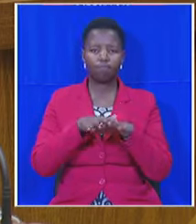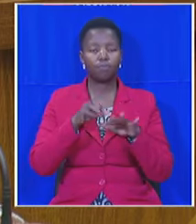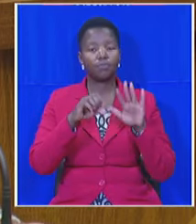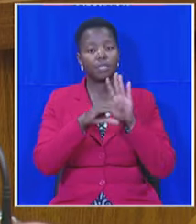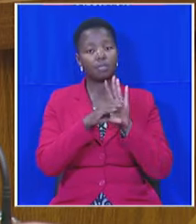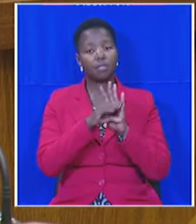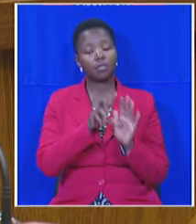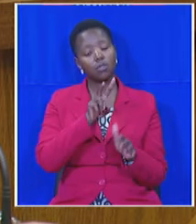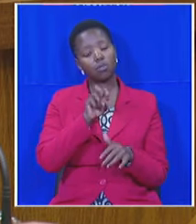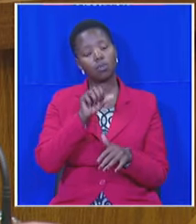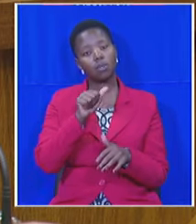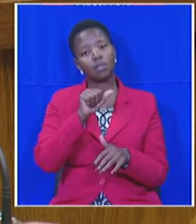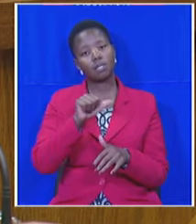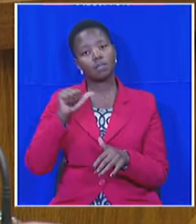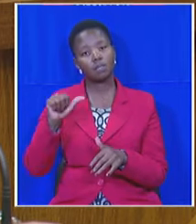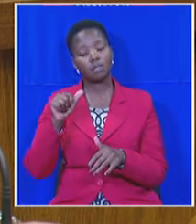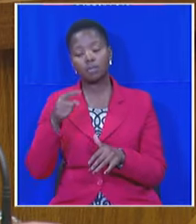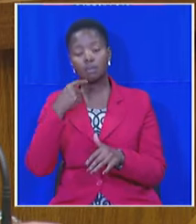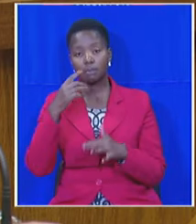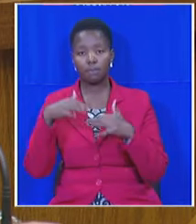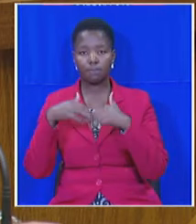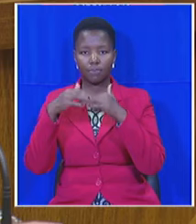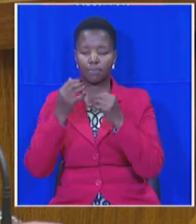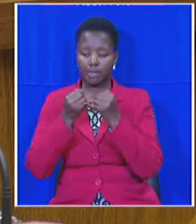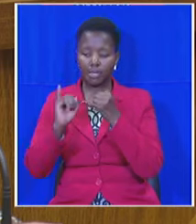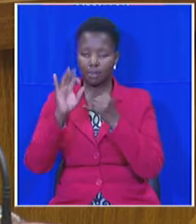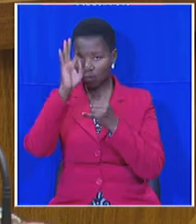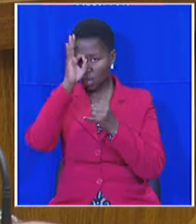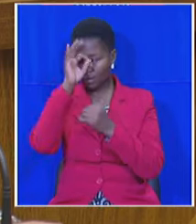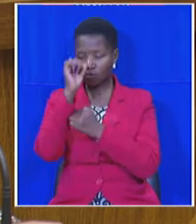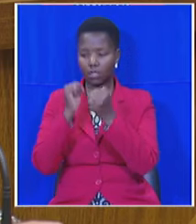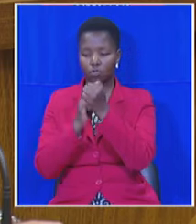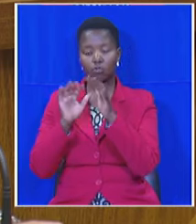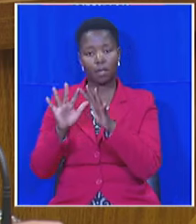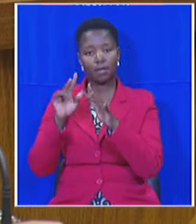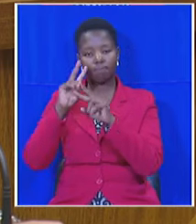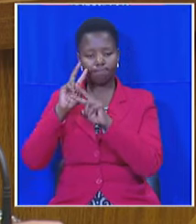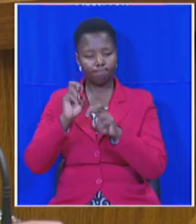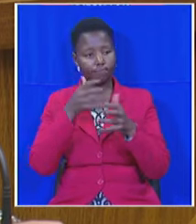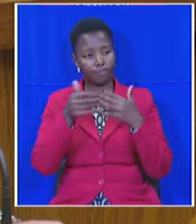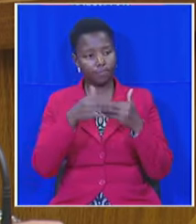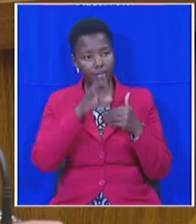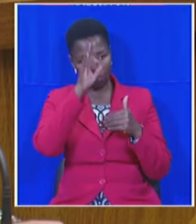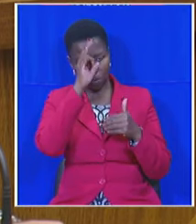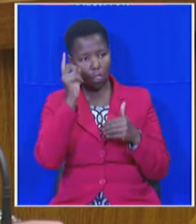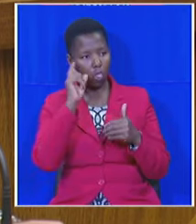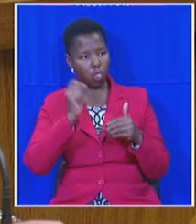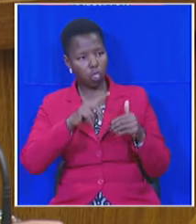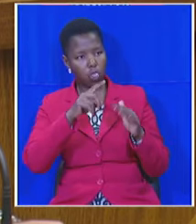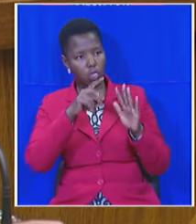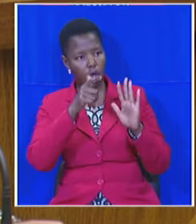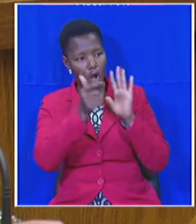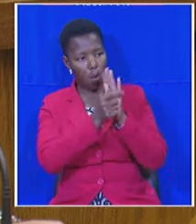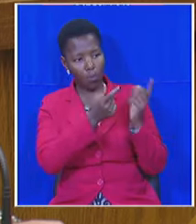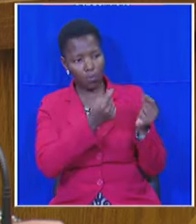Constitution, which provides for the establishment of an independent police complaints body that must investigate any alleged misconduct of or offence committed